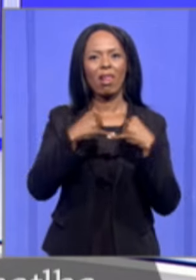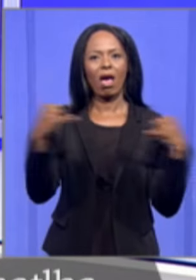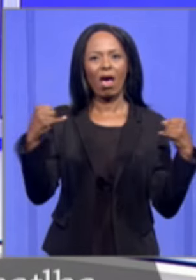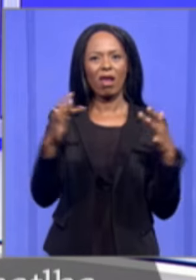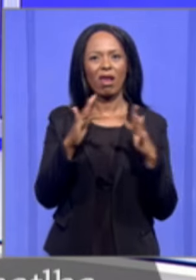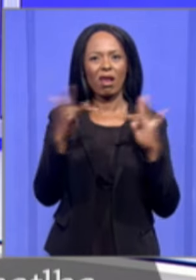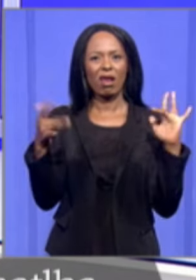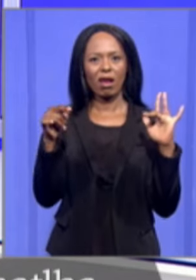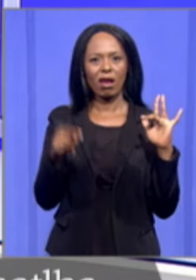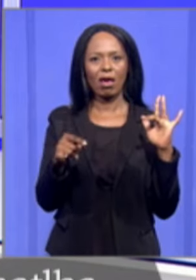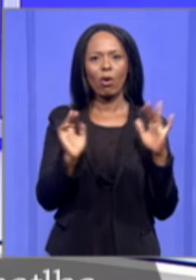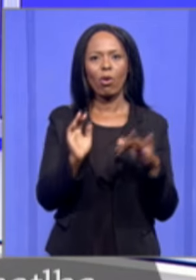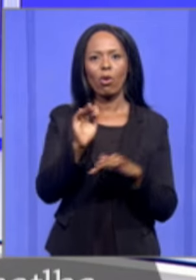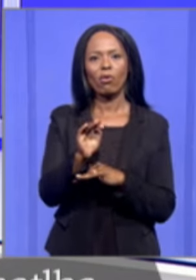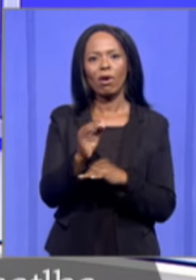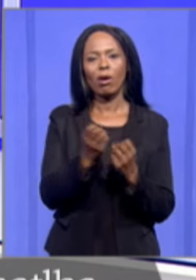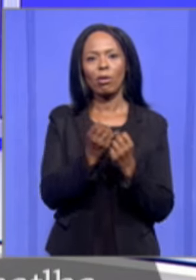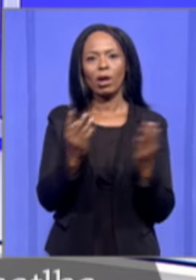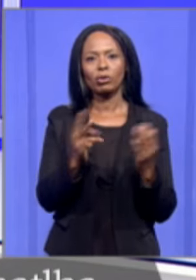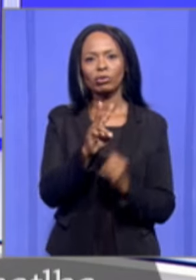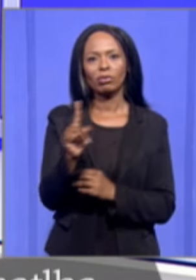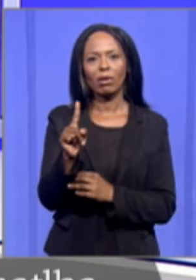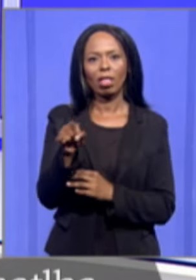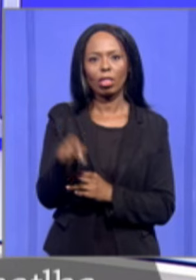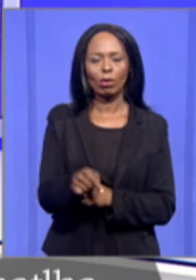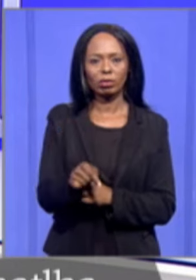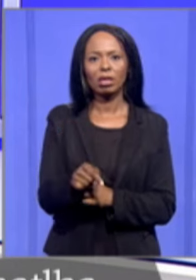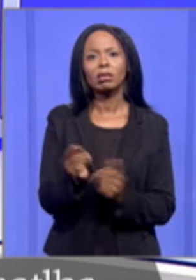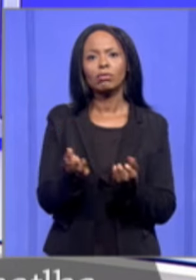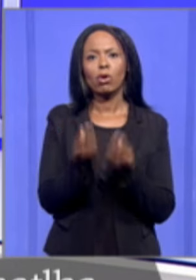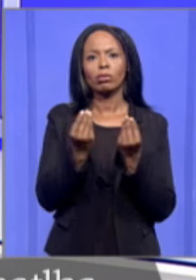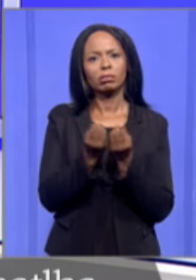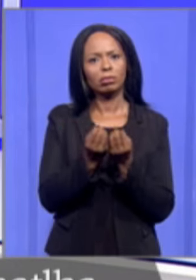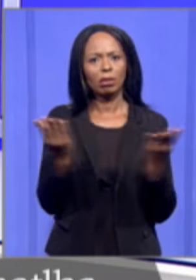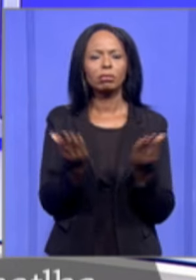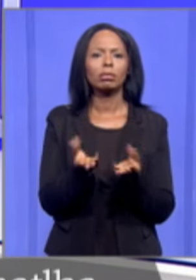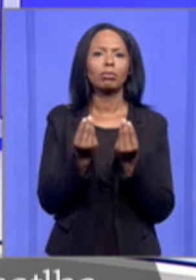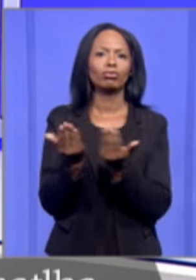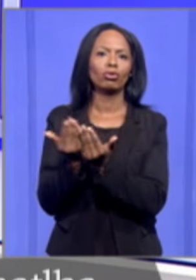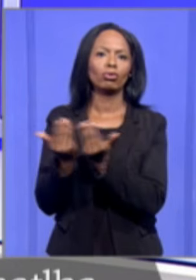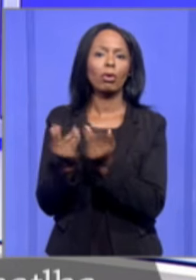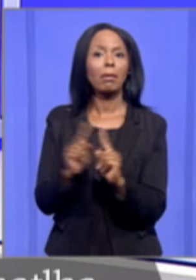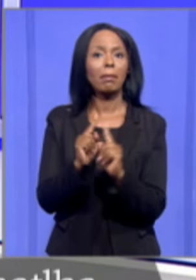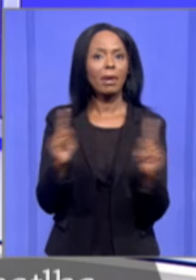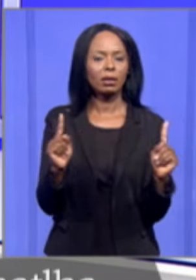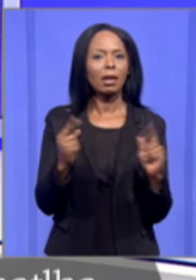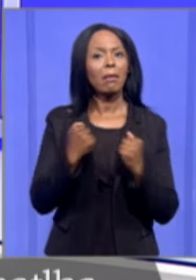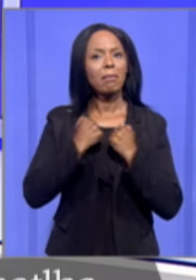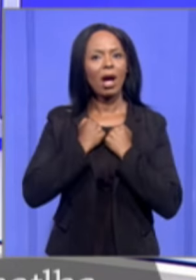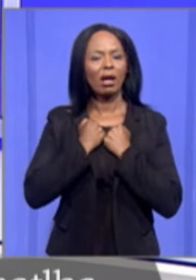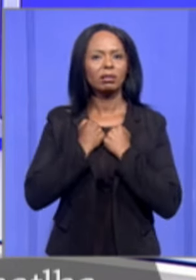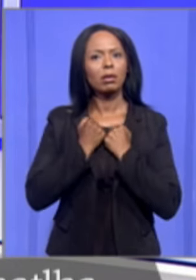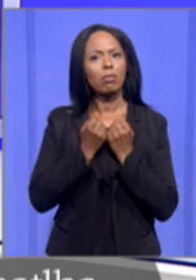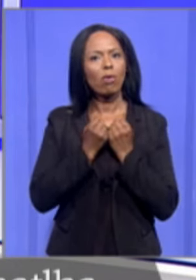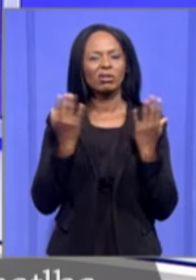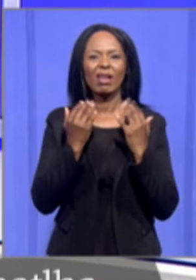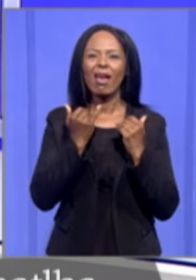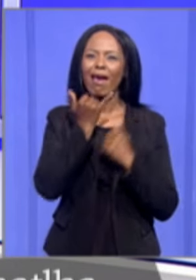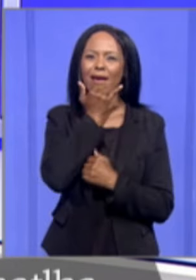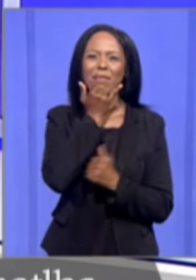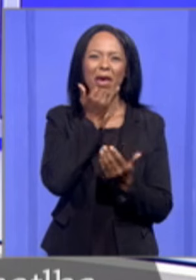di le 20 le bongwe ba setse ba bone diphatlha kwa dikolong. Fela batsadi ba le bantsi ga